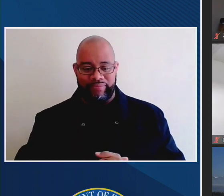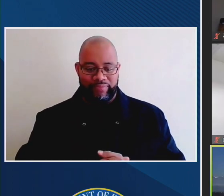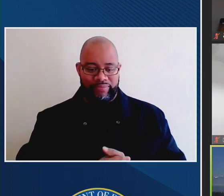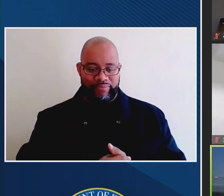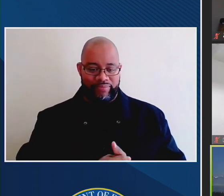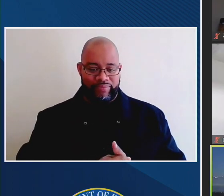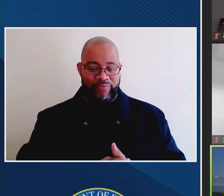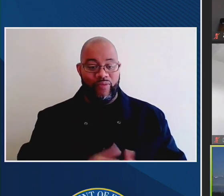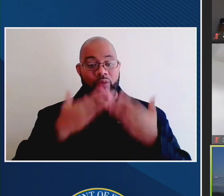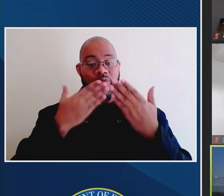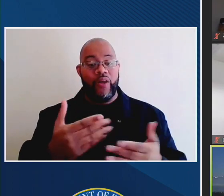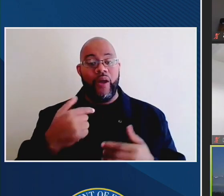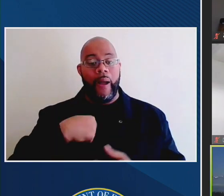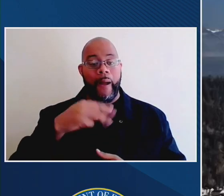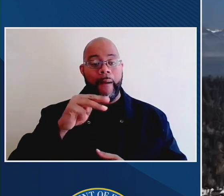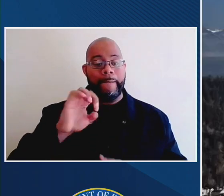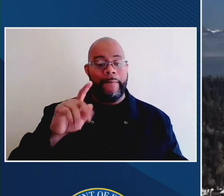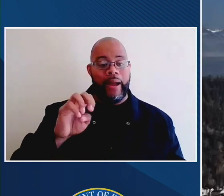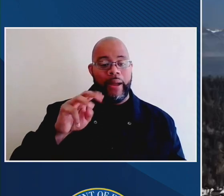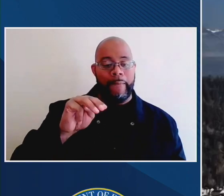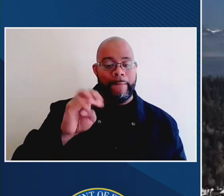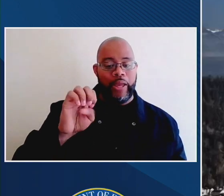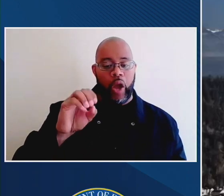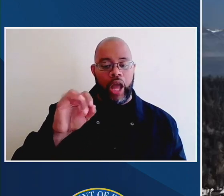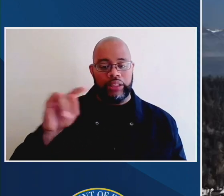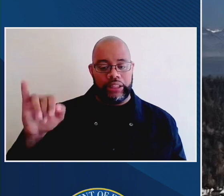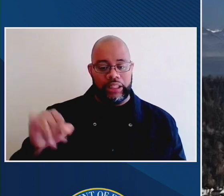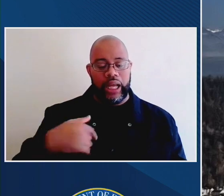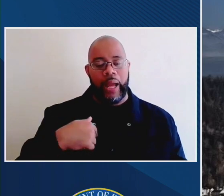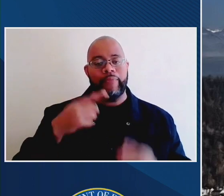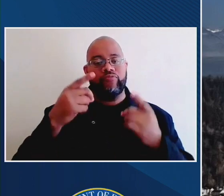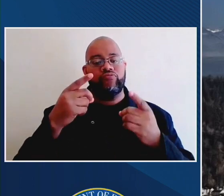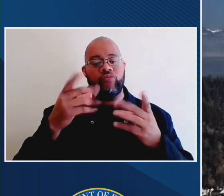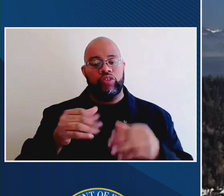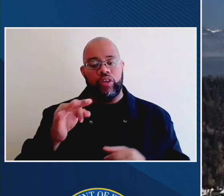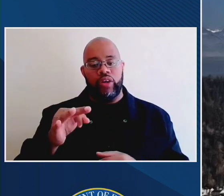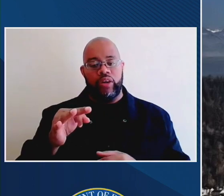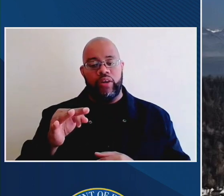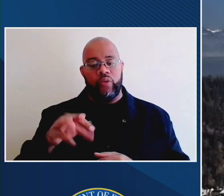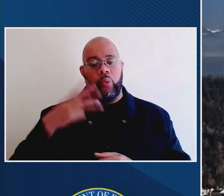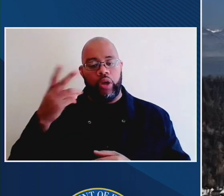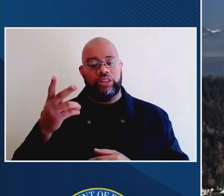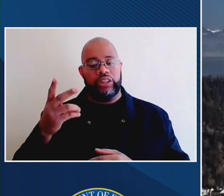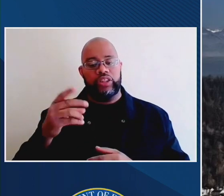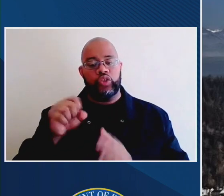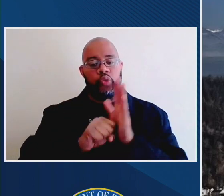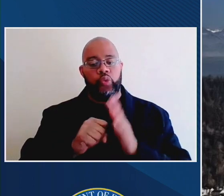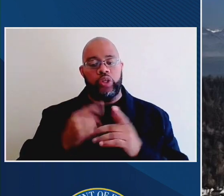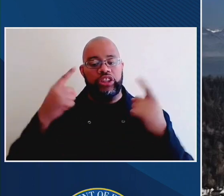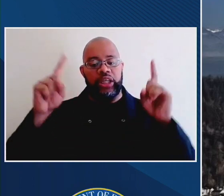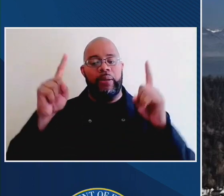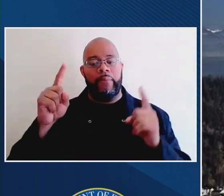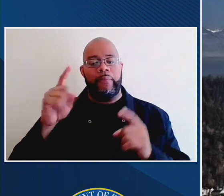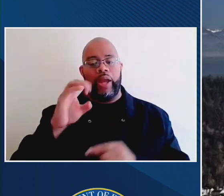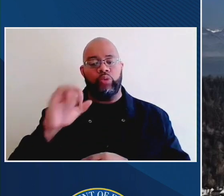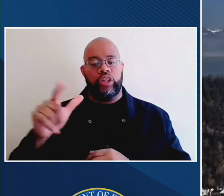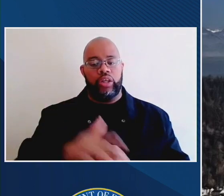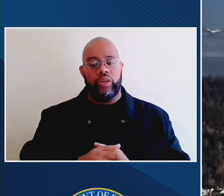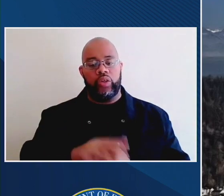Thank you. I'm Mike Miotti, and I'm the Executive Director of the Washington Student Achievement Council, or WASC, as we say in the state of Washington. I